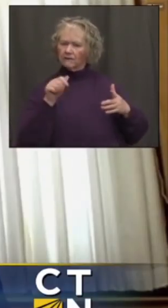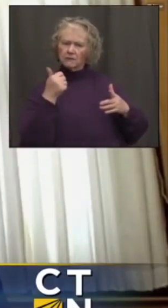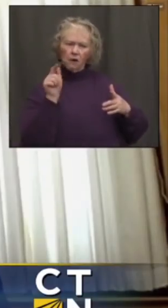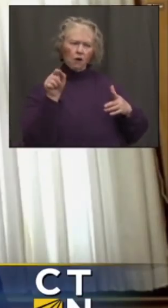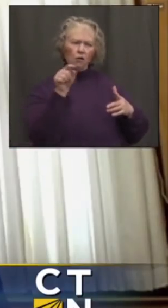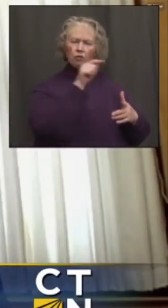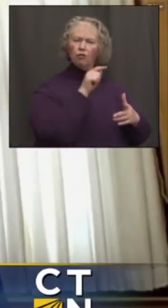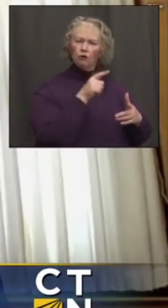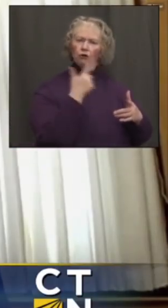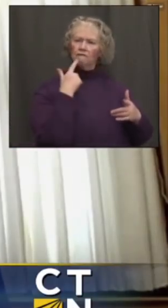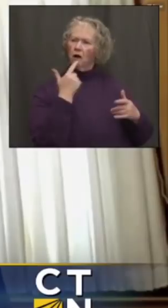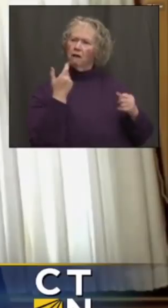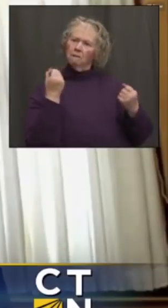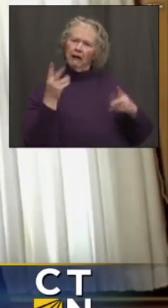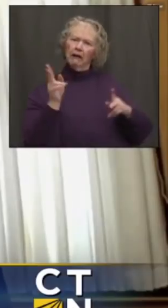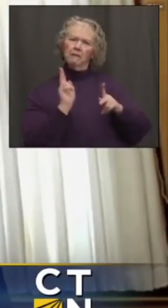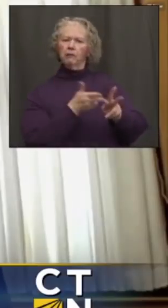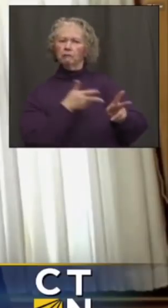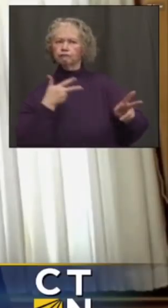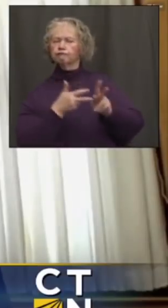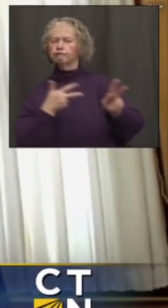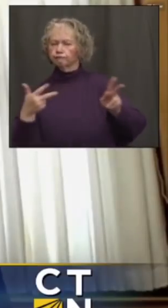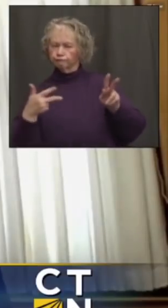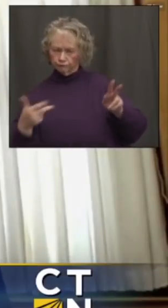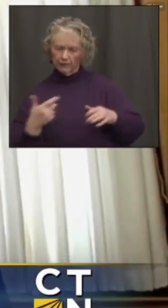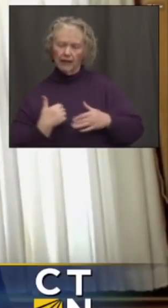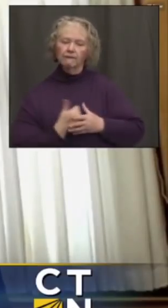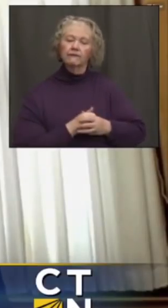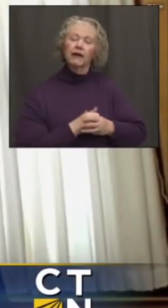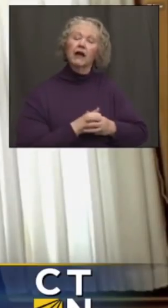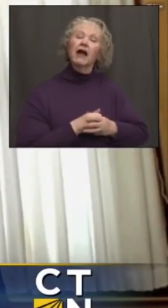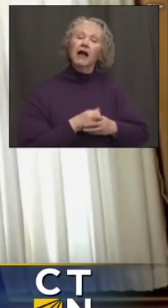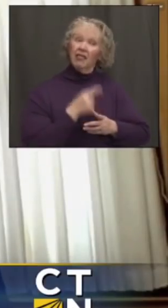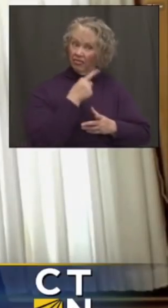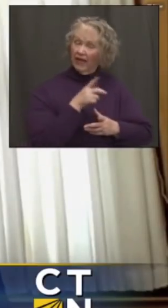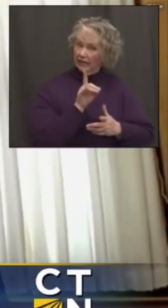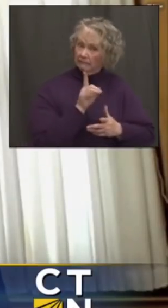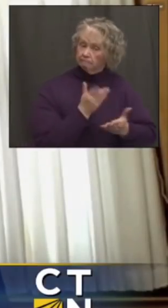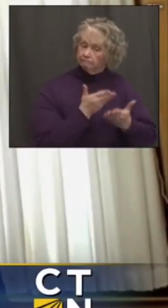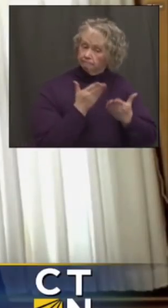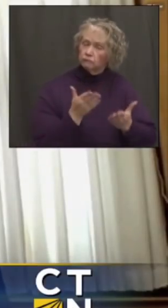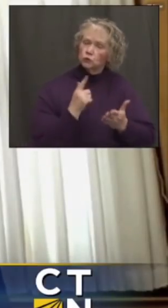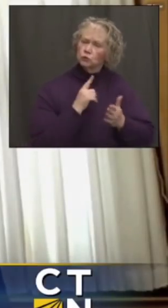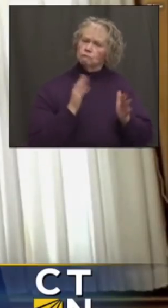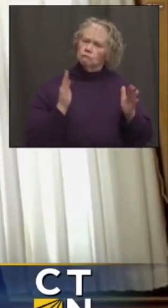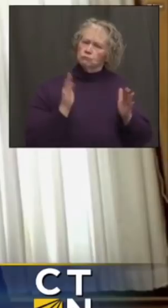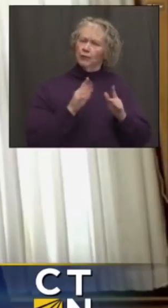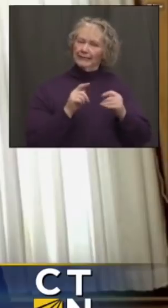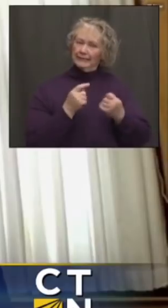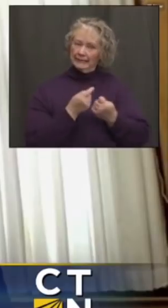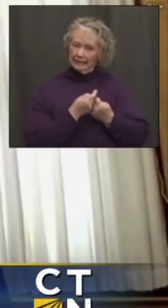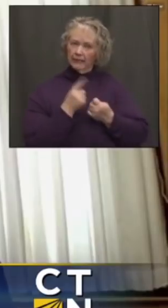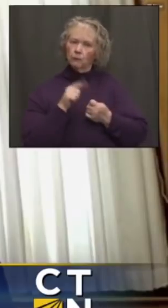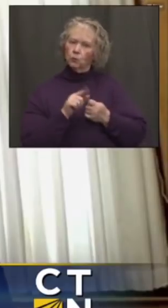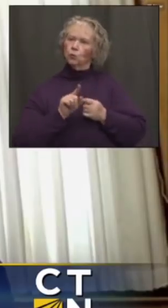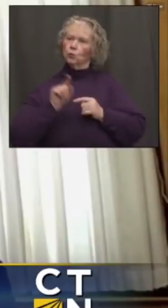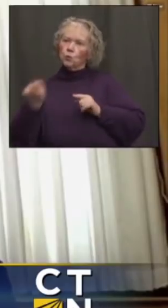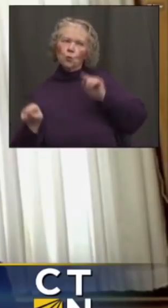site in the Bridgeport area that could serve the kind of both that city as well as the southern part of the state, as we